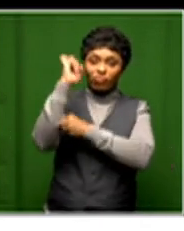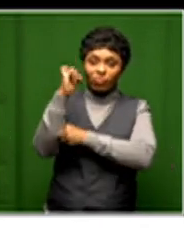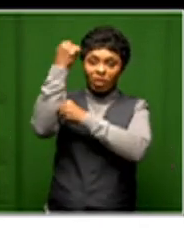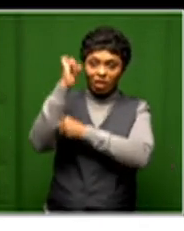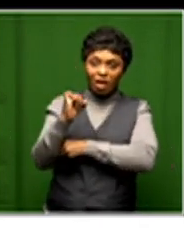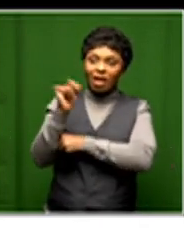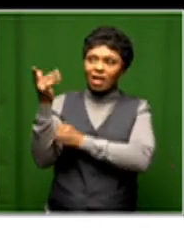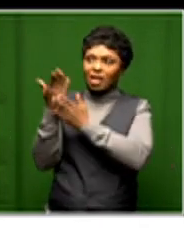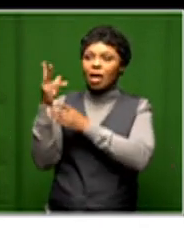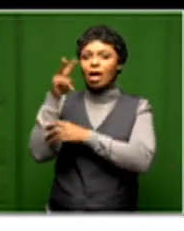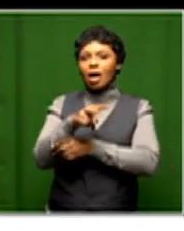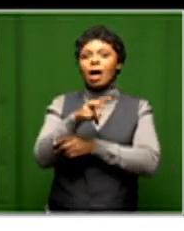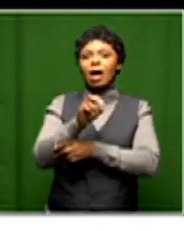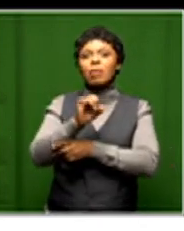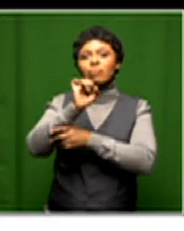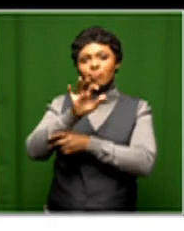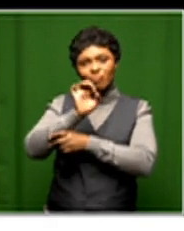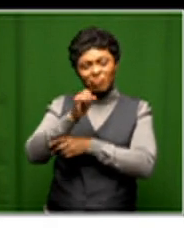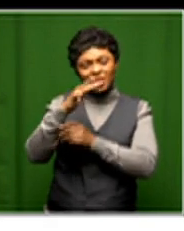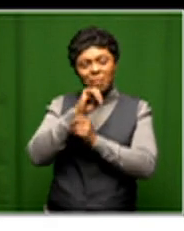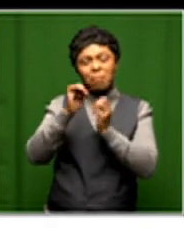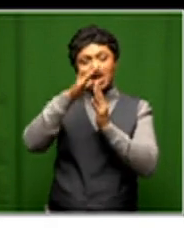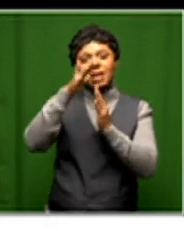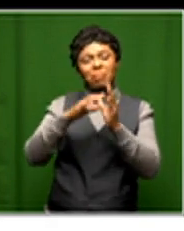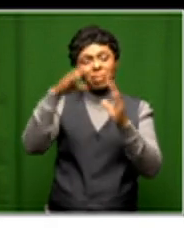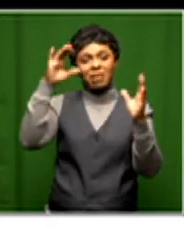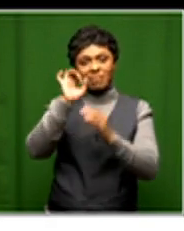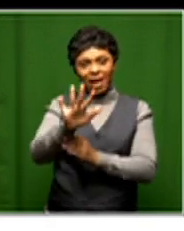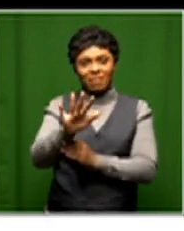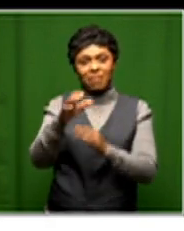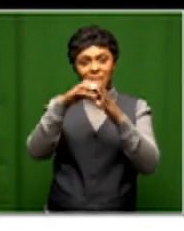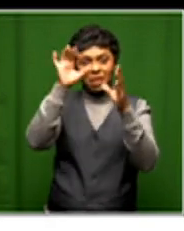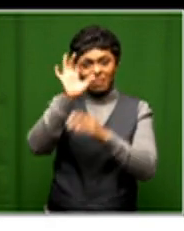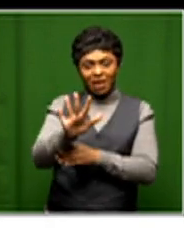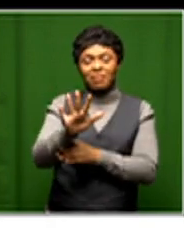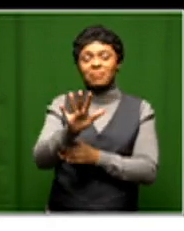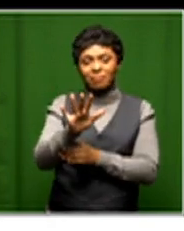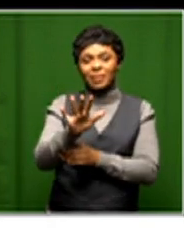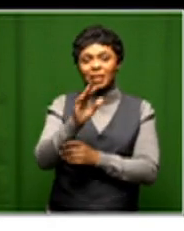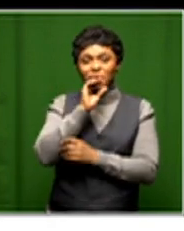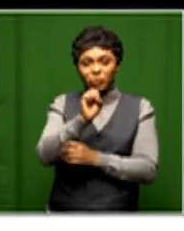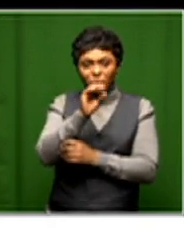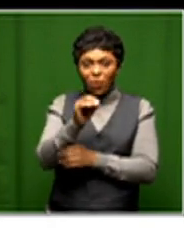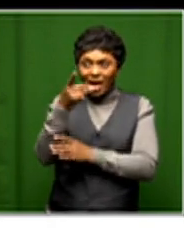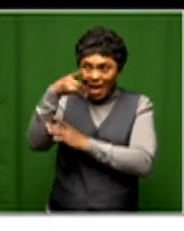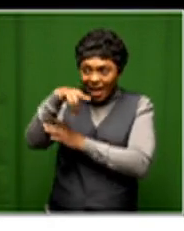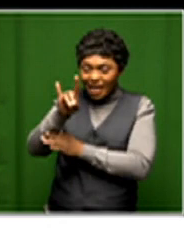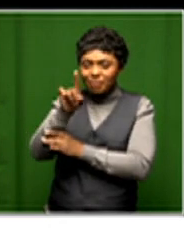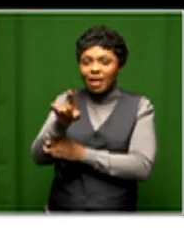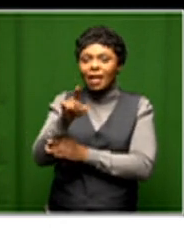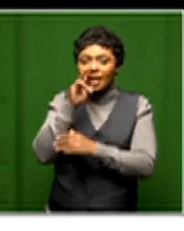to see that big five, not hear from you. They want to visit this big five. So our animals, we need them to